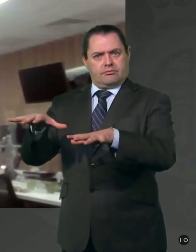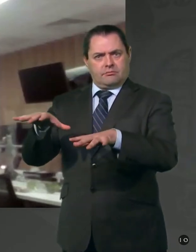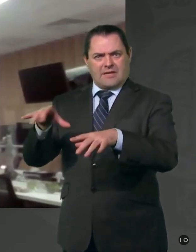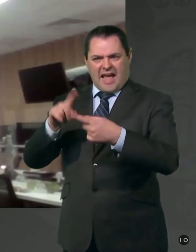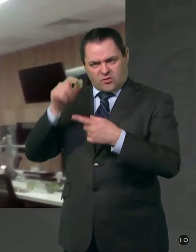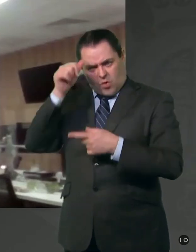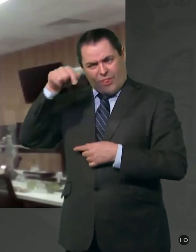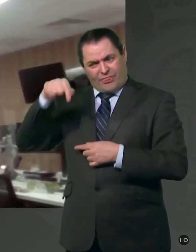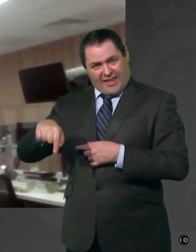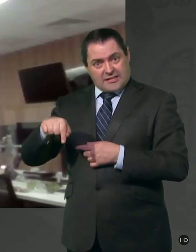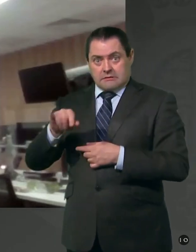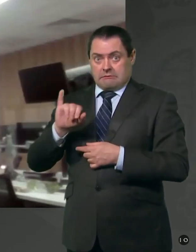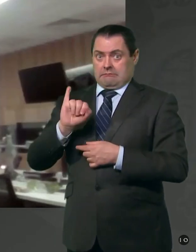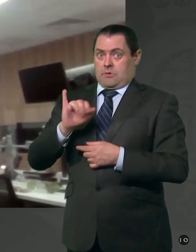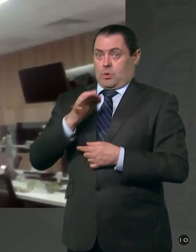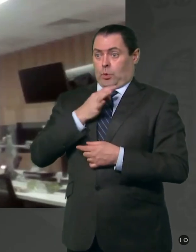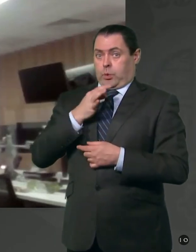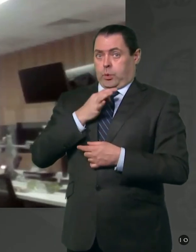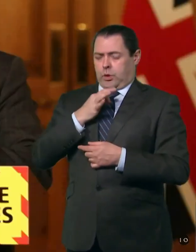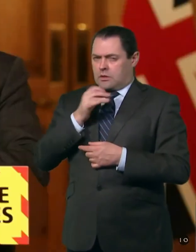been revised at all?